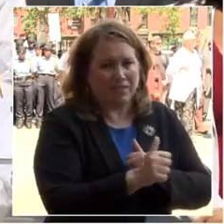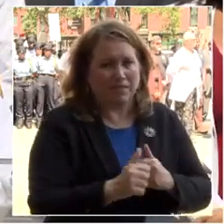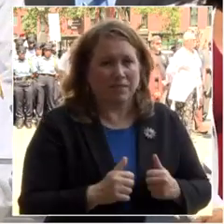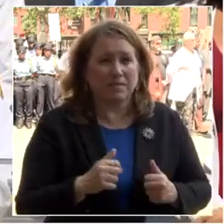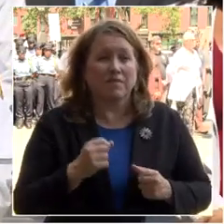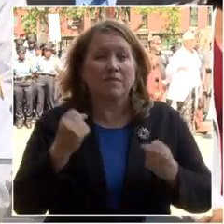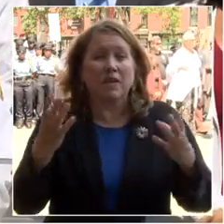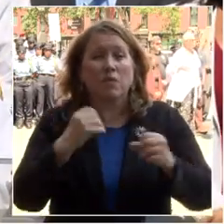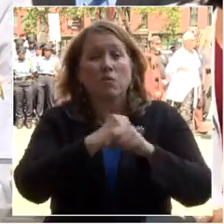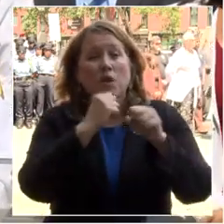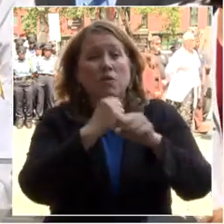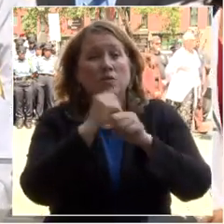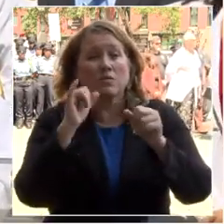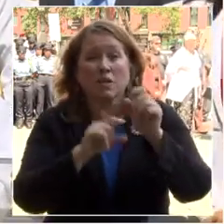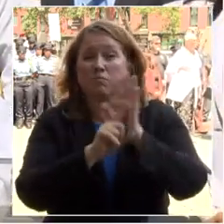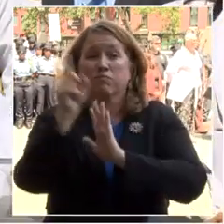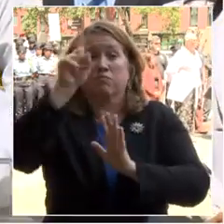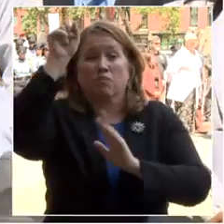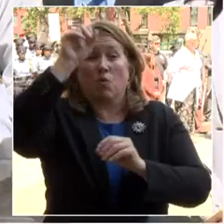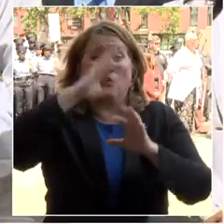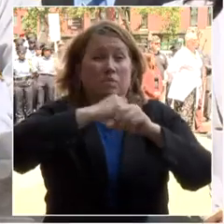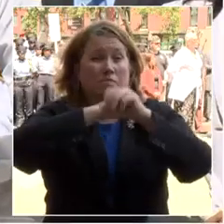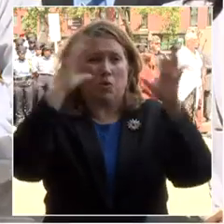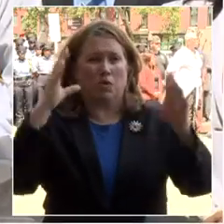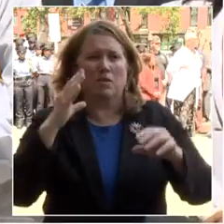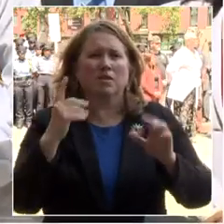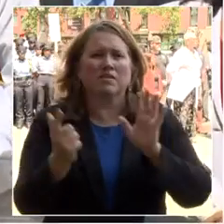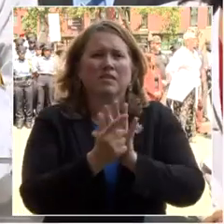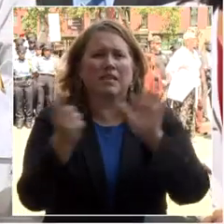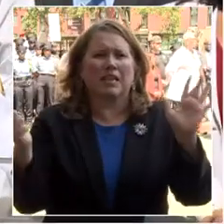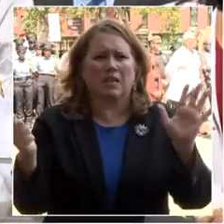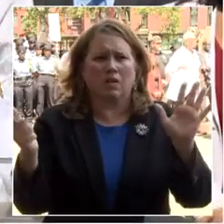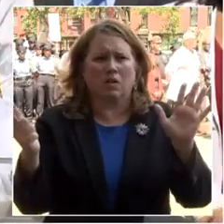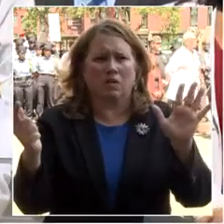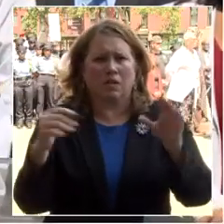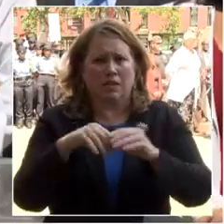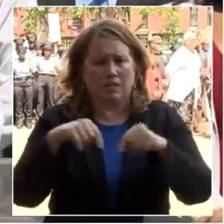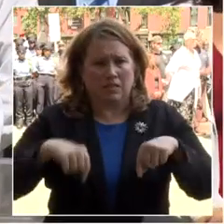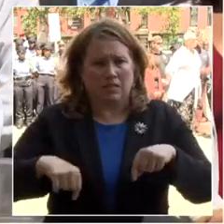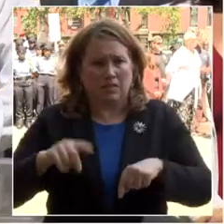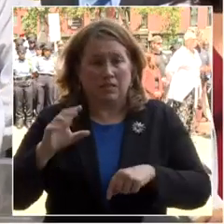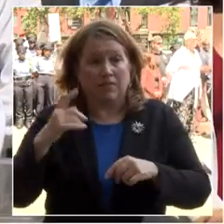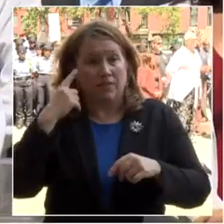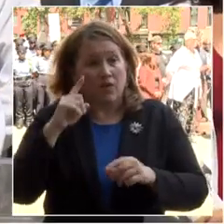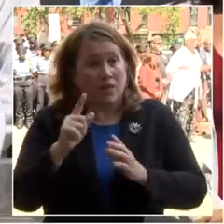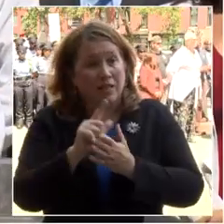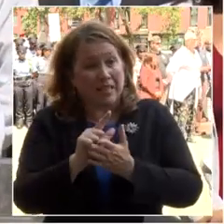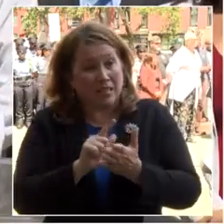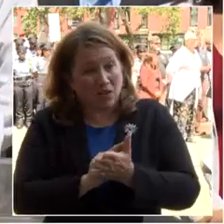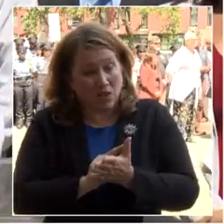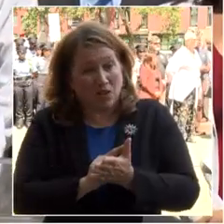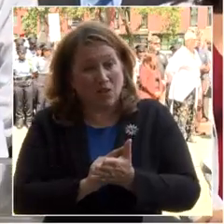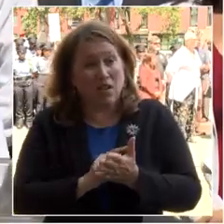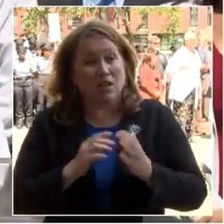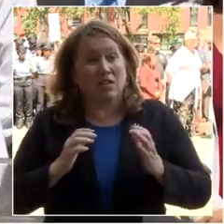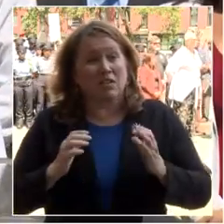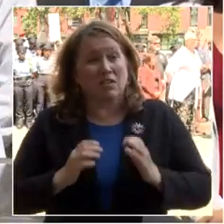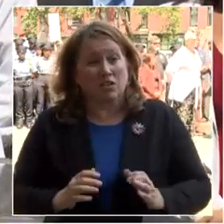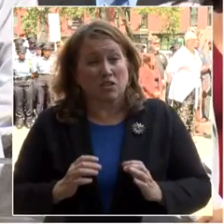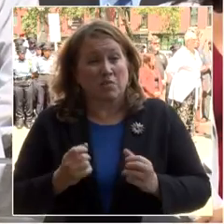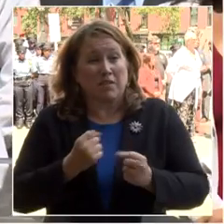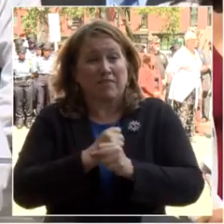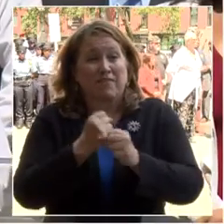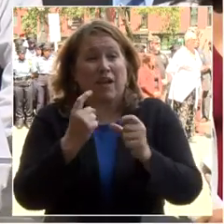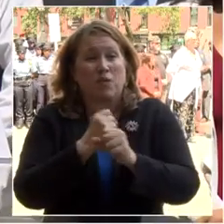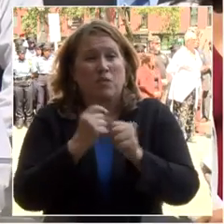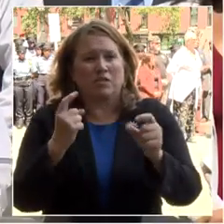moves, flies, or explodes is illegal. Now for the legal consumer fireworks. Those can be only bought from the fireworks stands that you